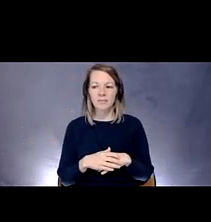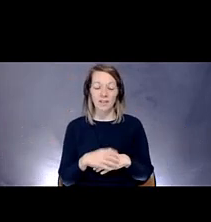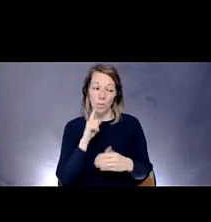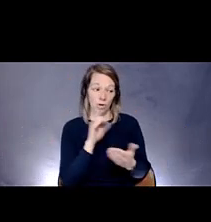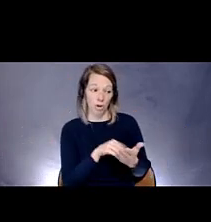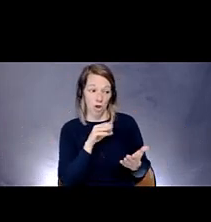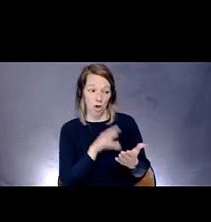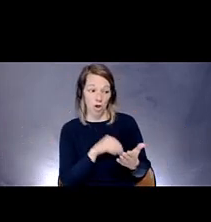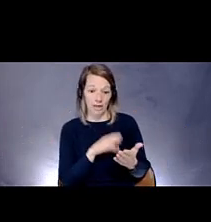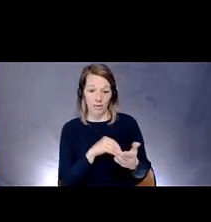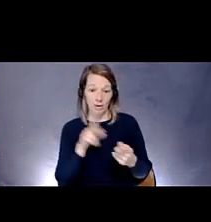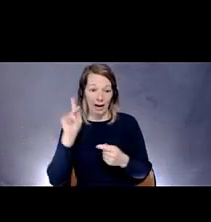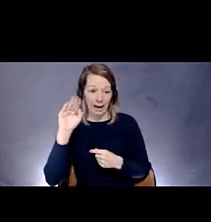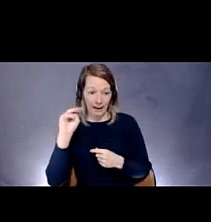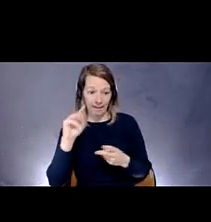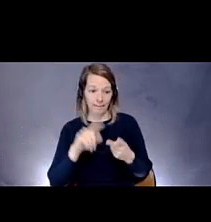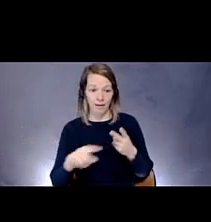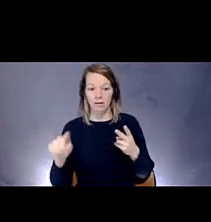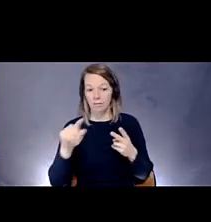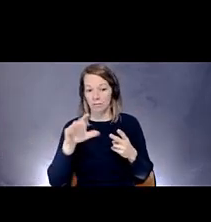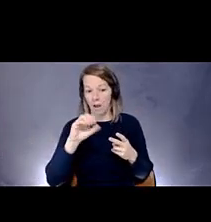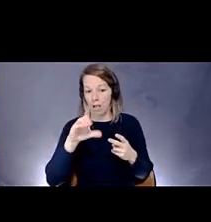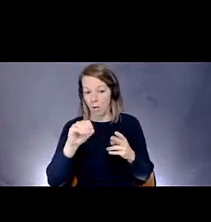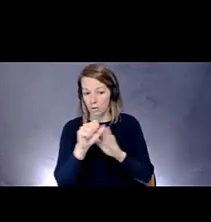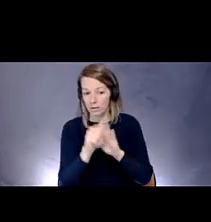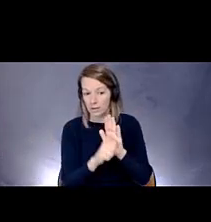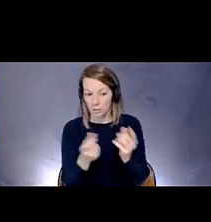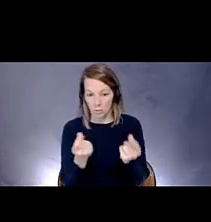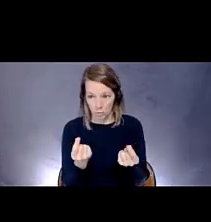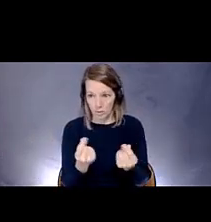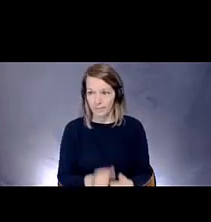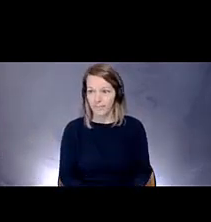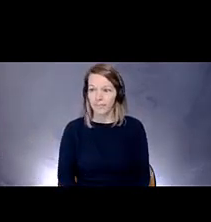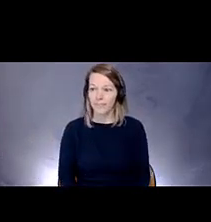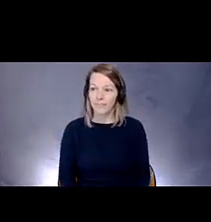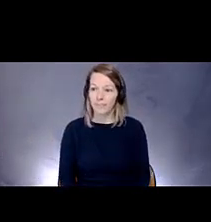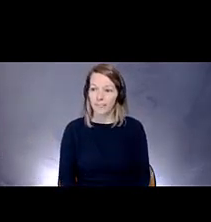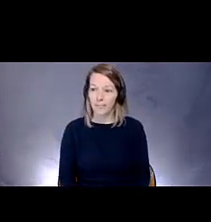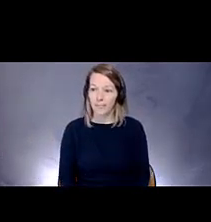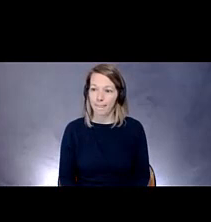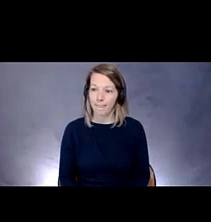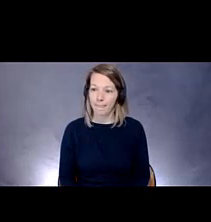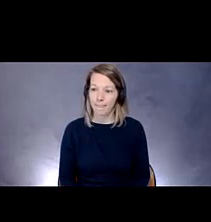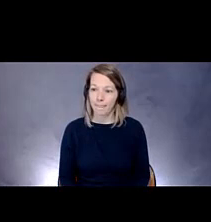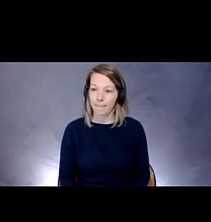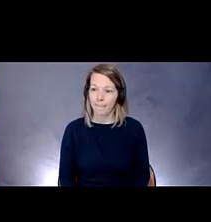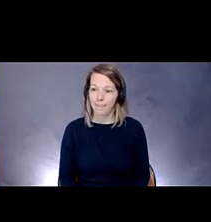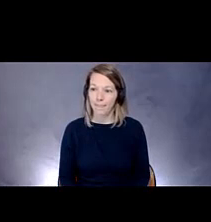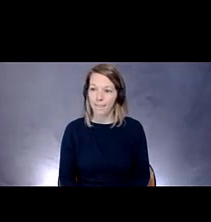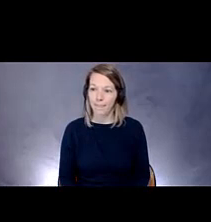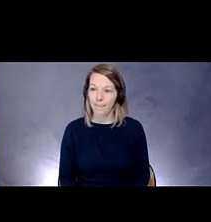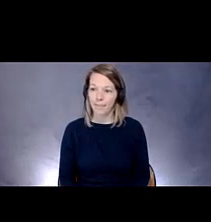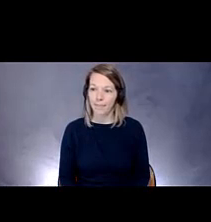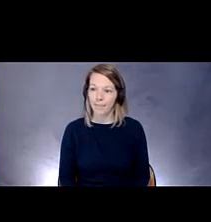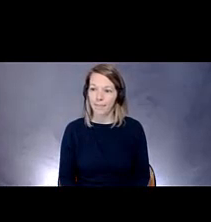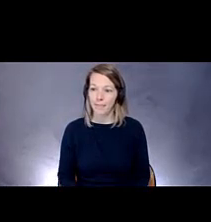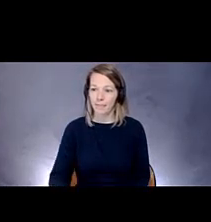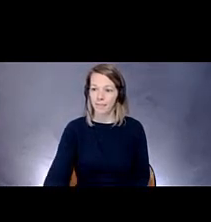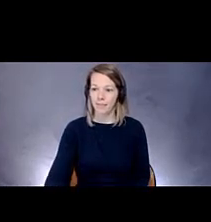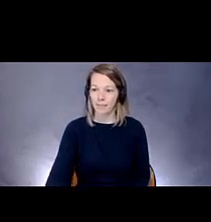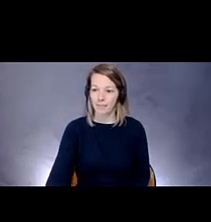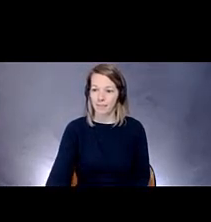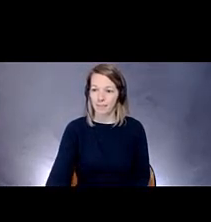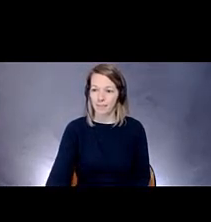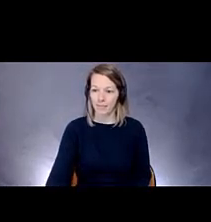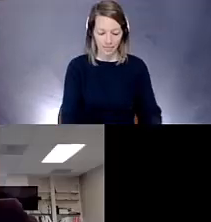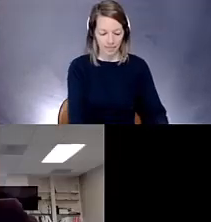what Kim and the state of Colorado is doing in these activities. Thank you very much. I think is